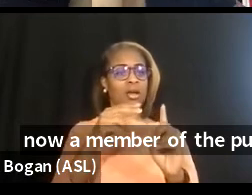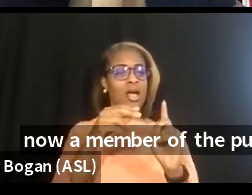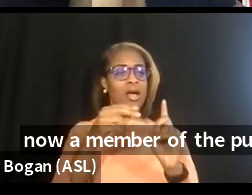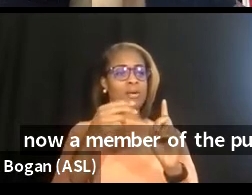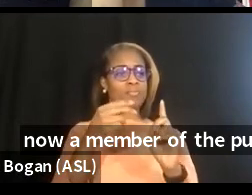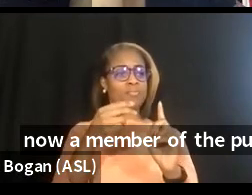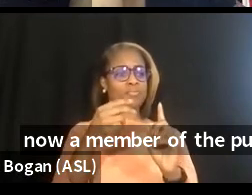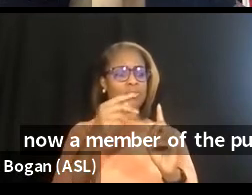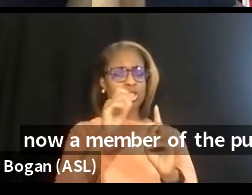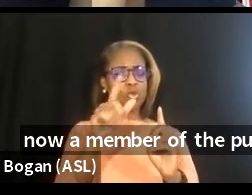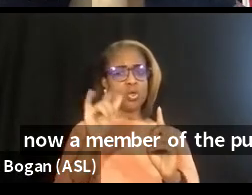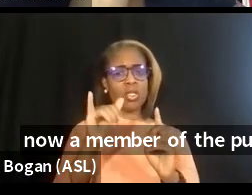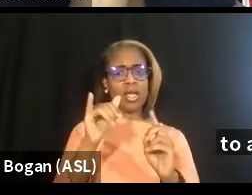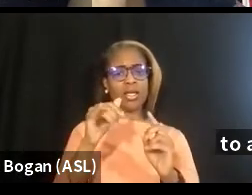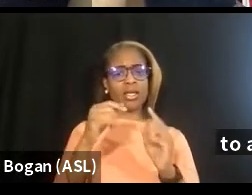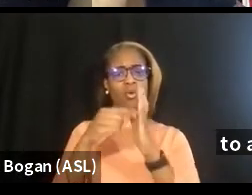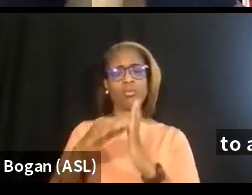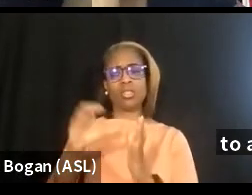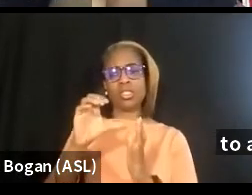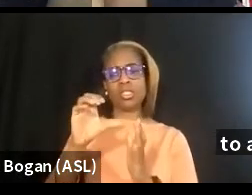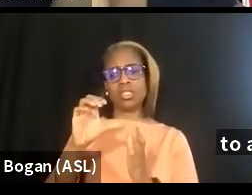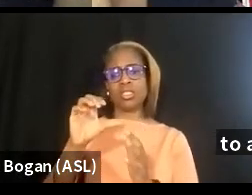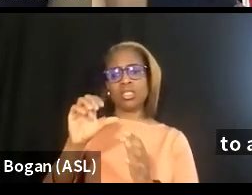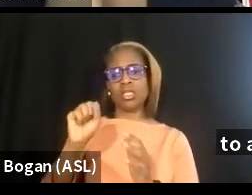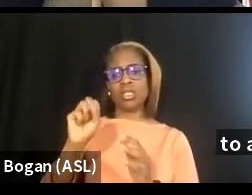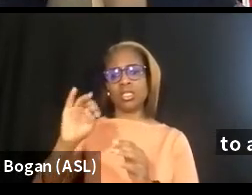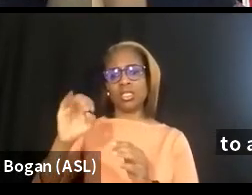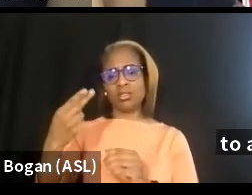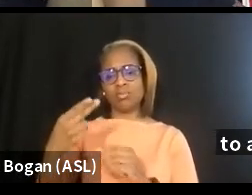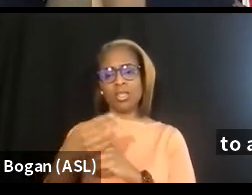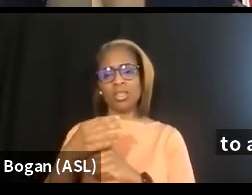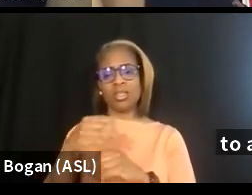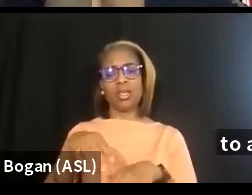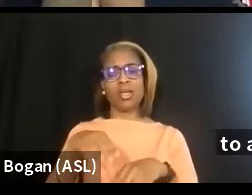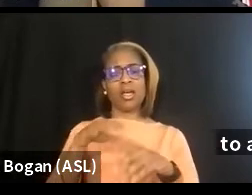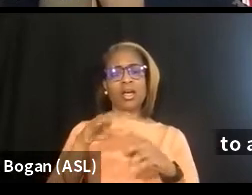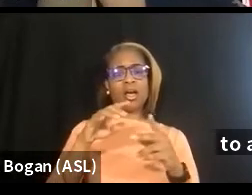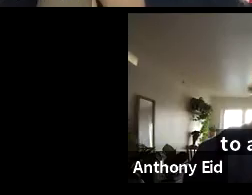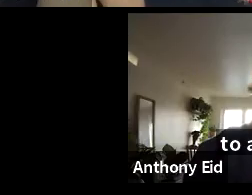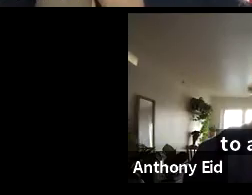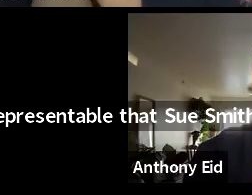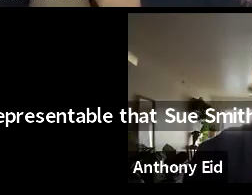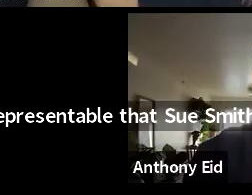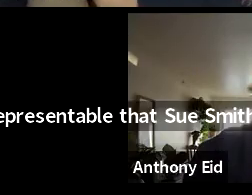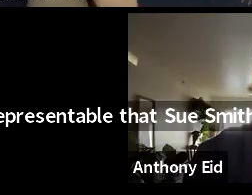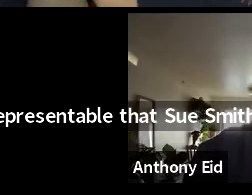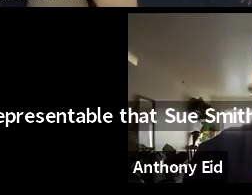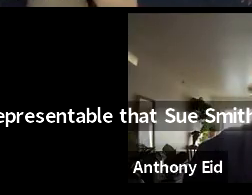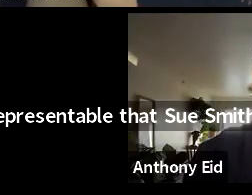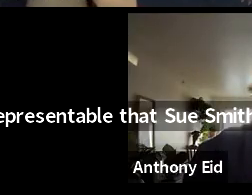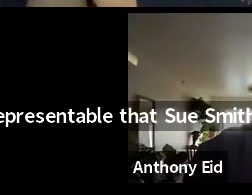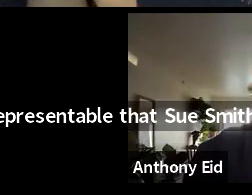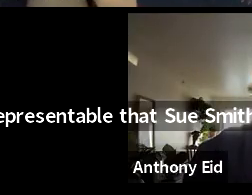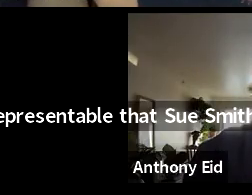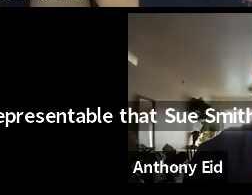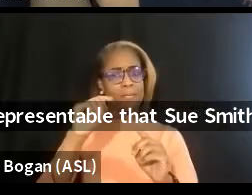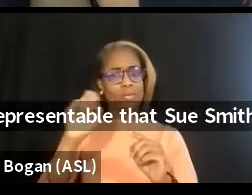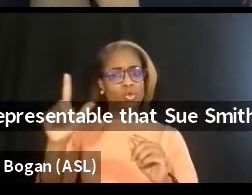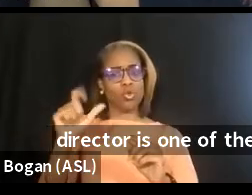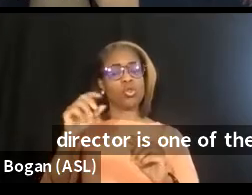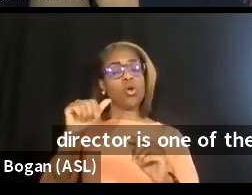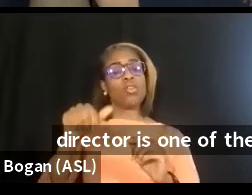public comment, right? Like Districter, I believe, is one of them that's publicly available. And so part of what this tool